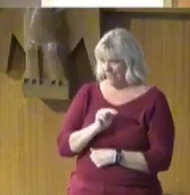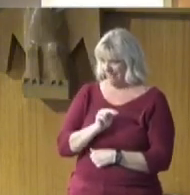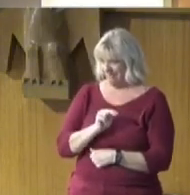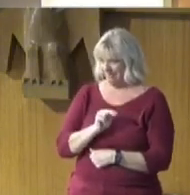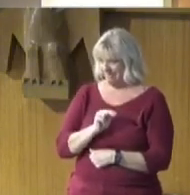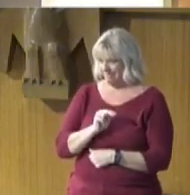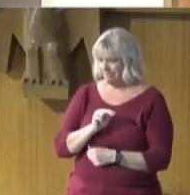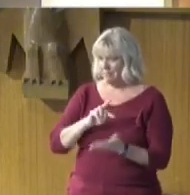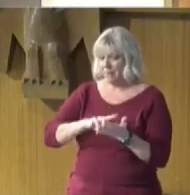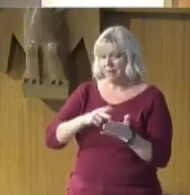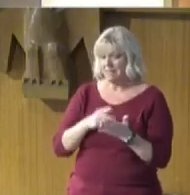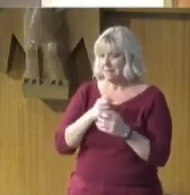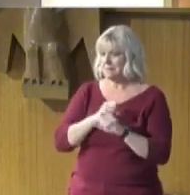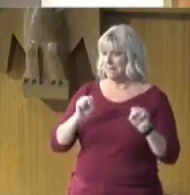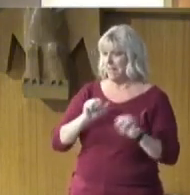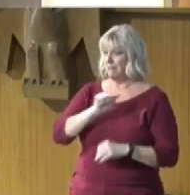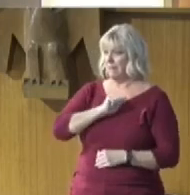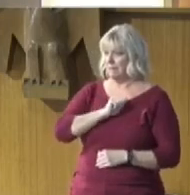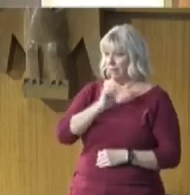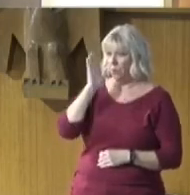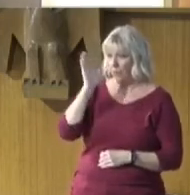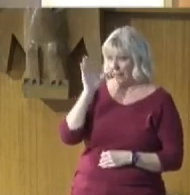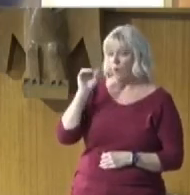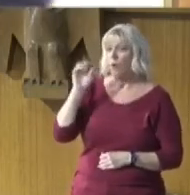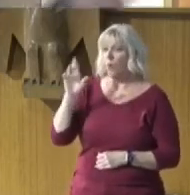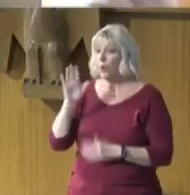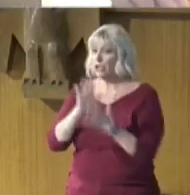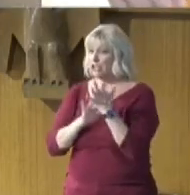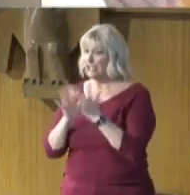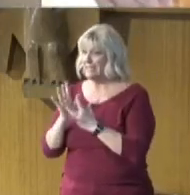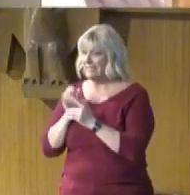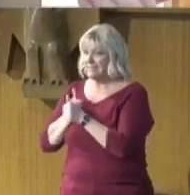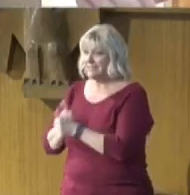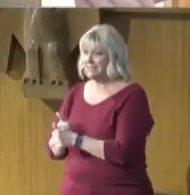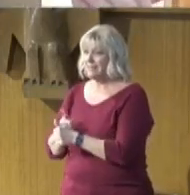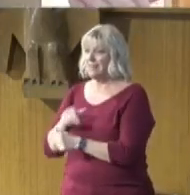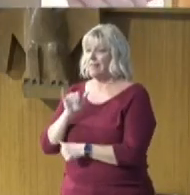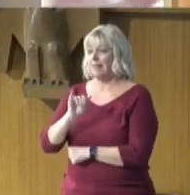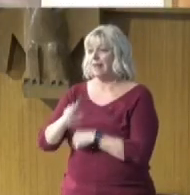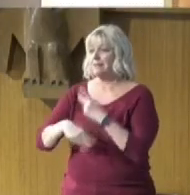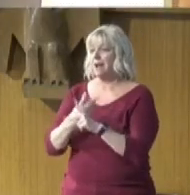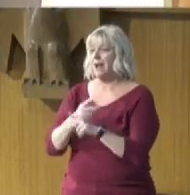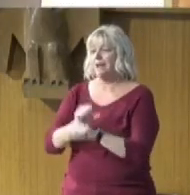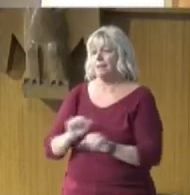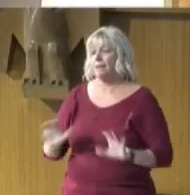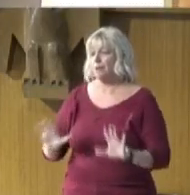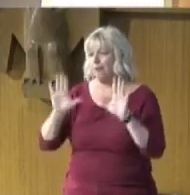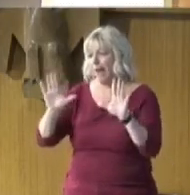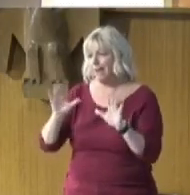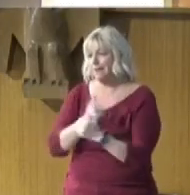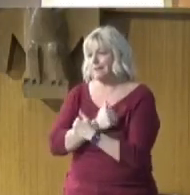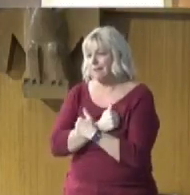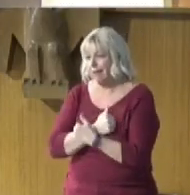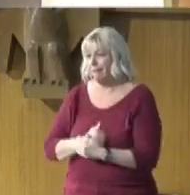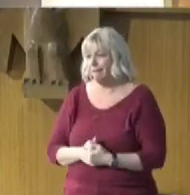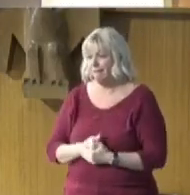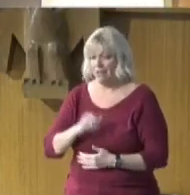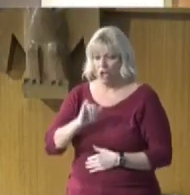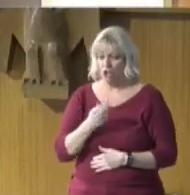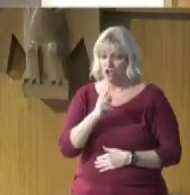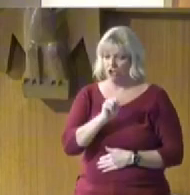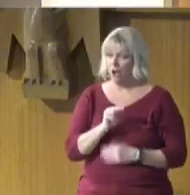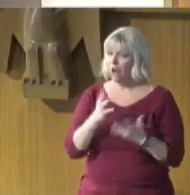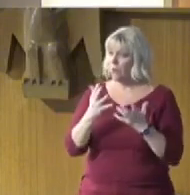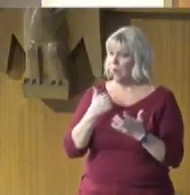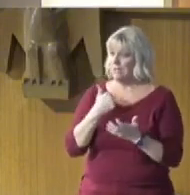to self-preservation, but the way of Jesus leads us to miraculous love. John will lead us to shun people we do not